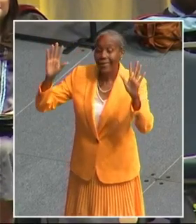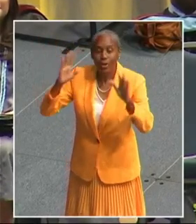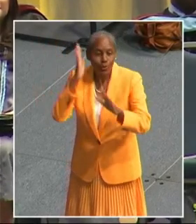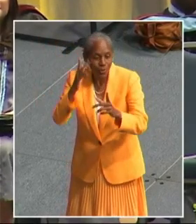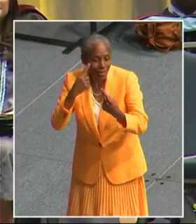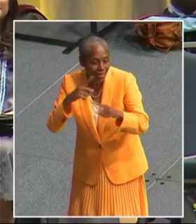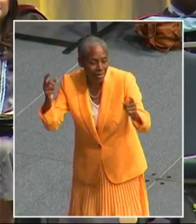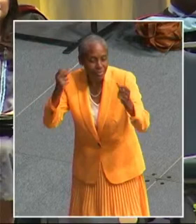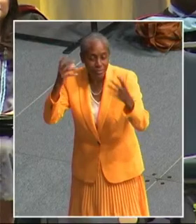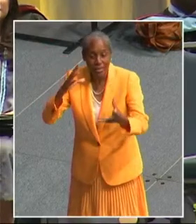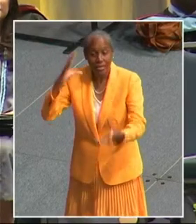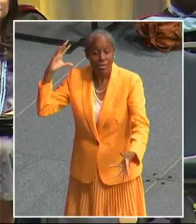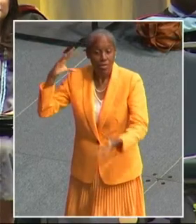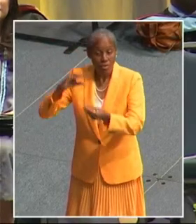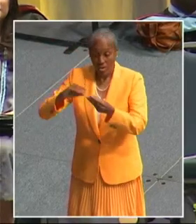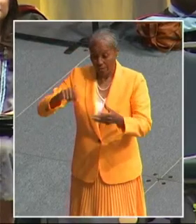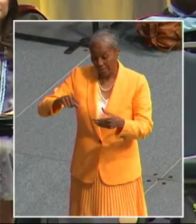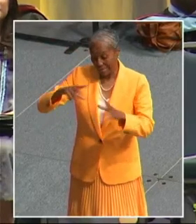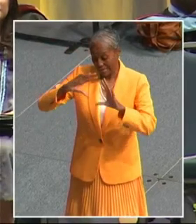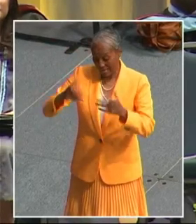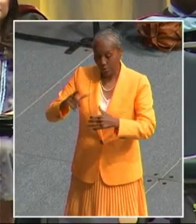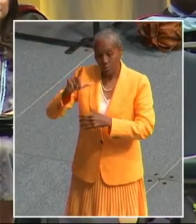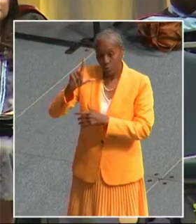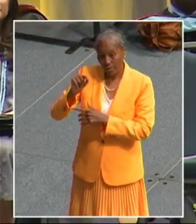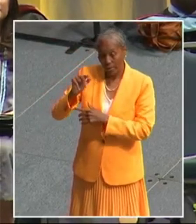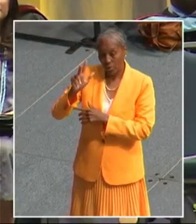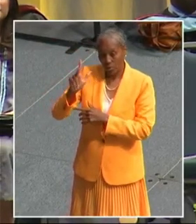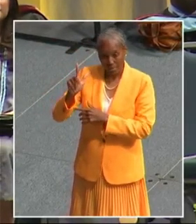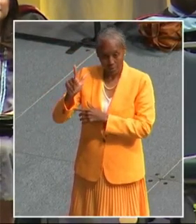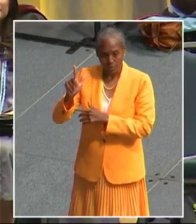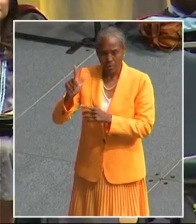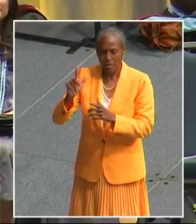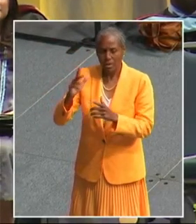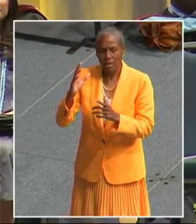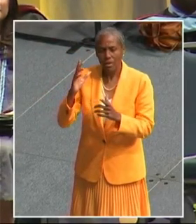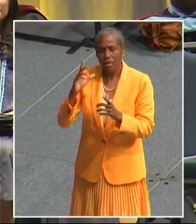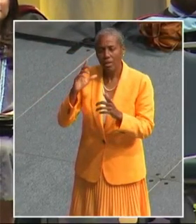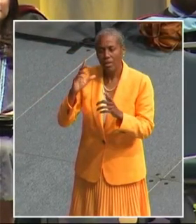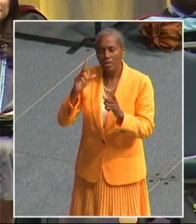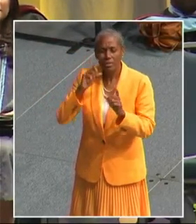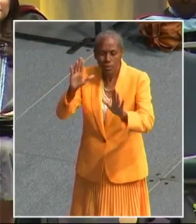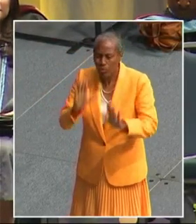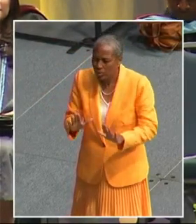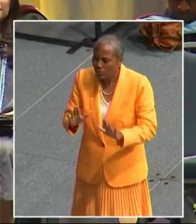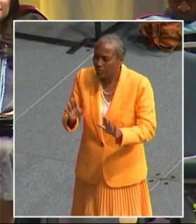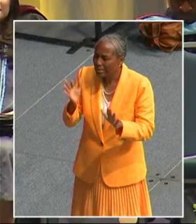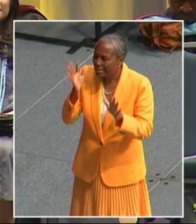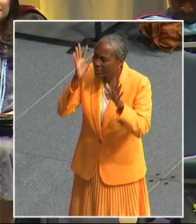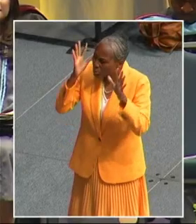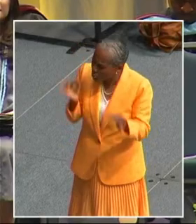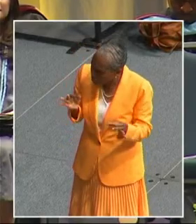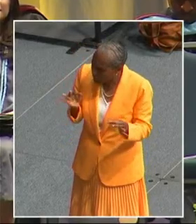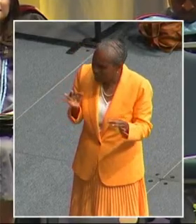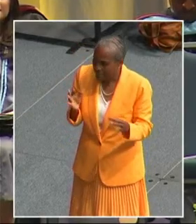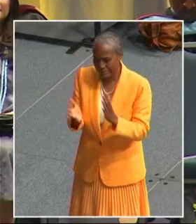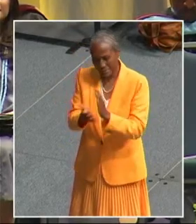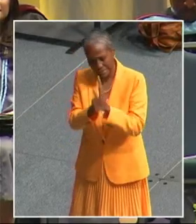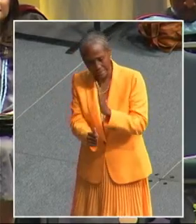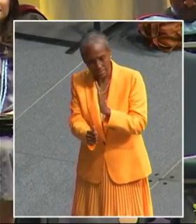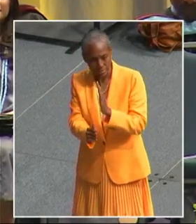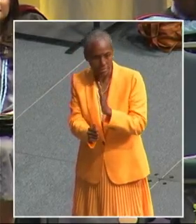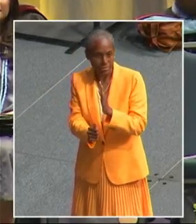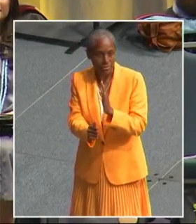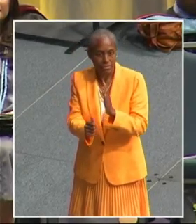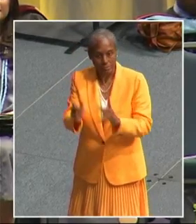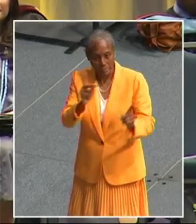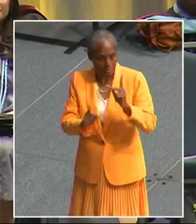All combined, this class of 2023 represents a wonderful and determined and skilled talent pipeline ready to